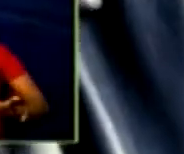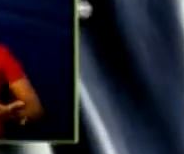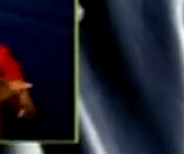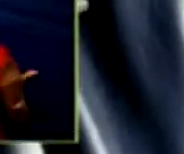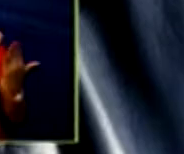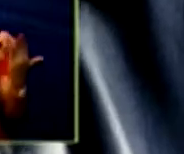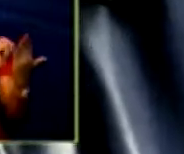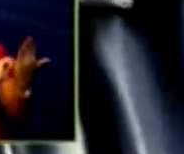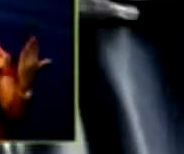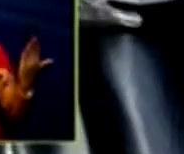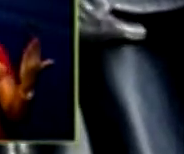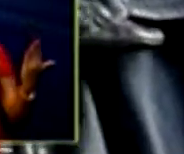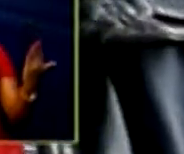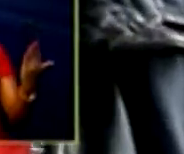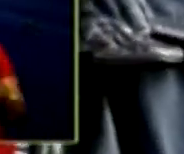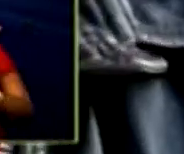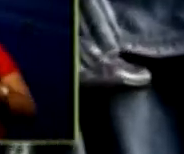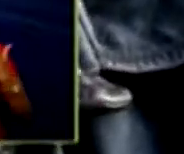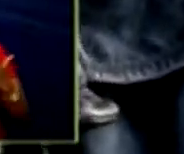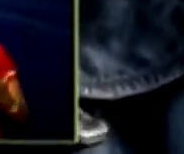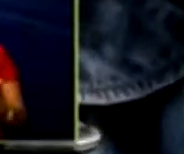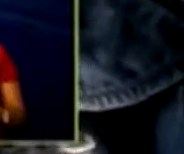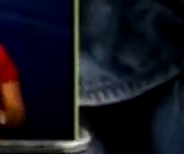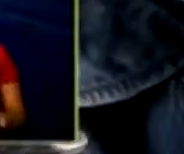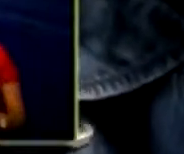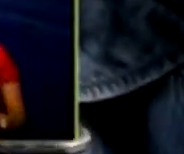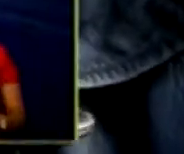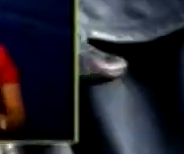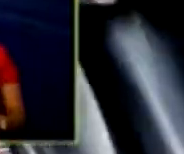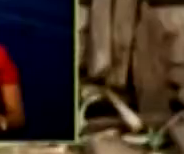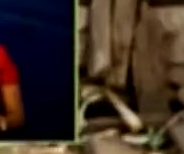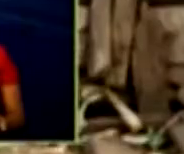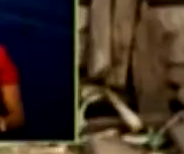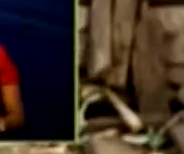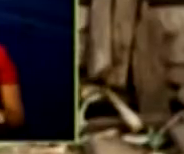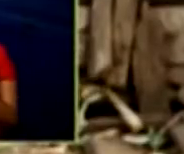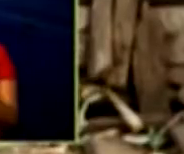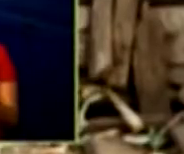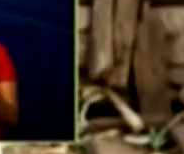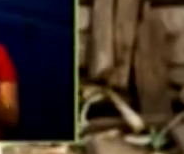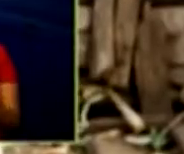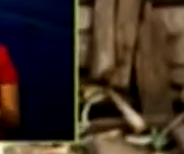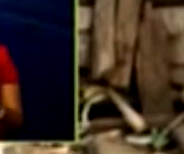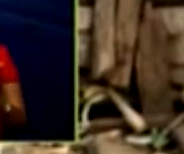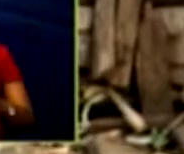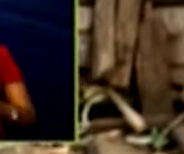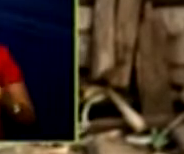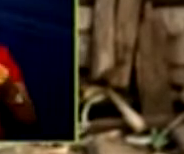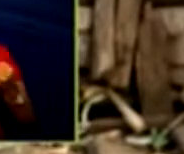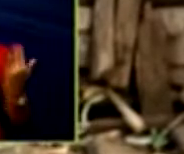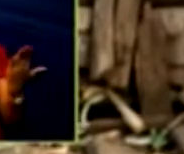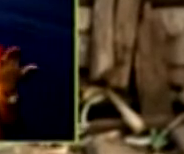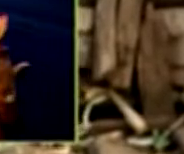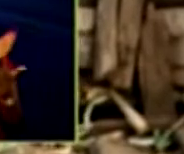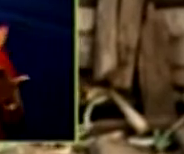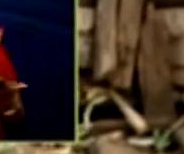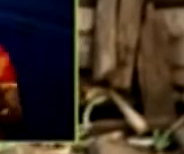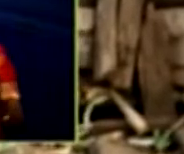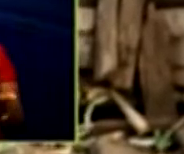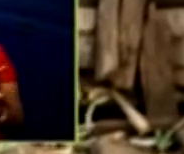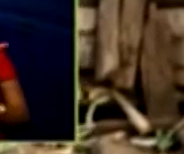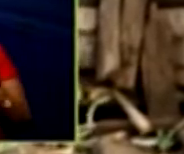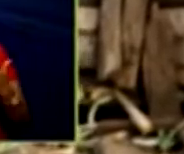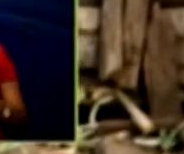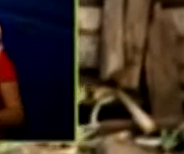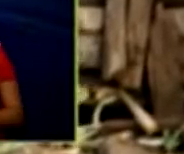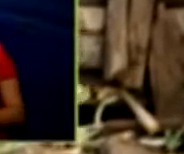Pia dhibitisha insurance kapa imeangalia masilahi yako, na usiwahi sign proposal form